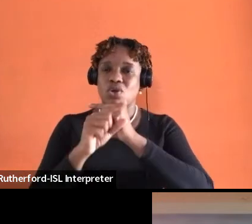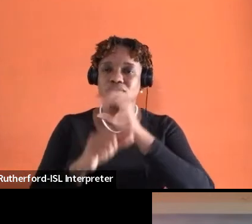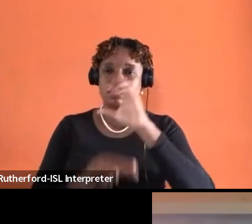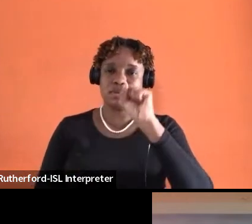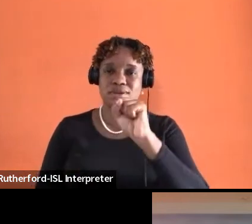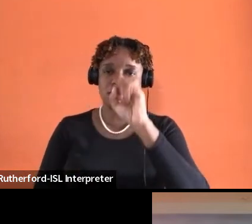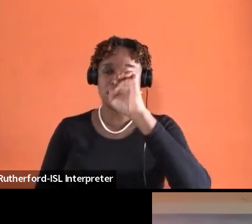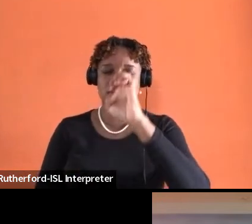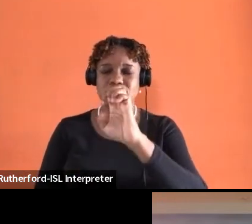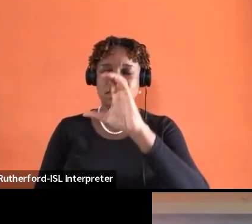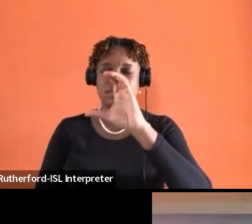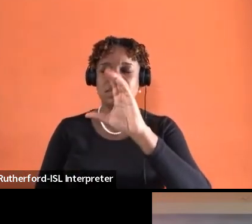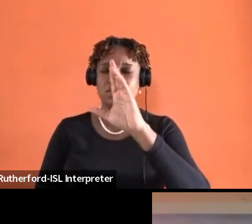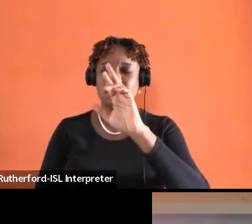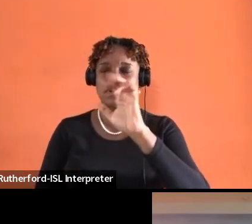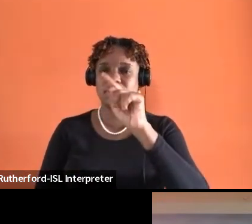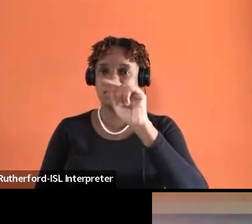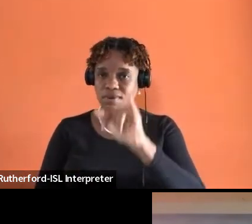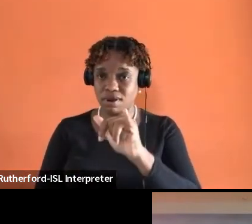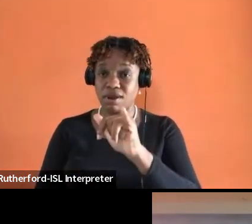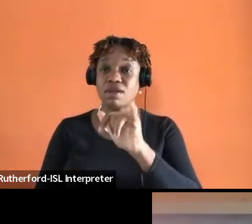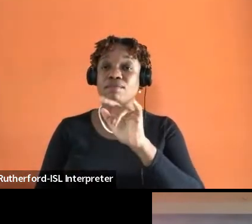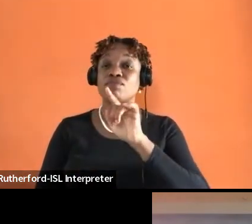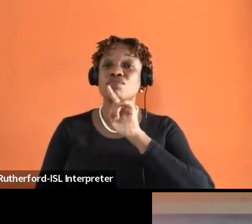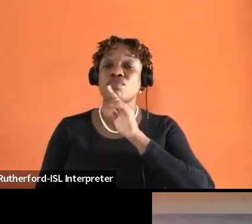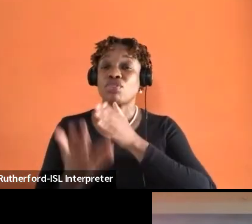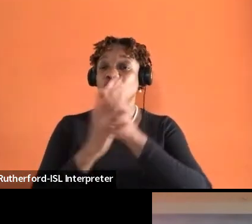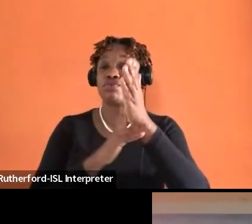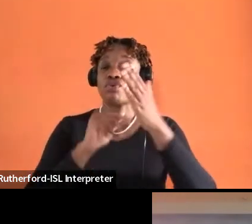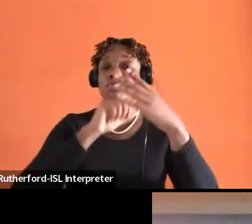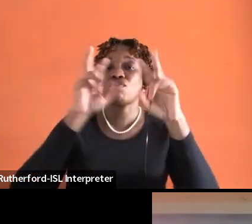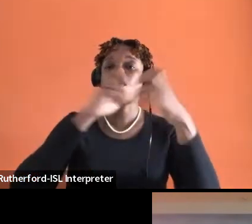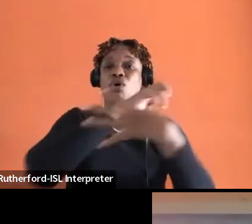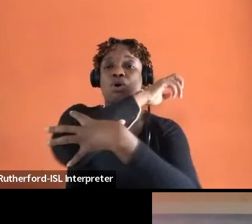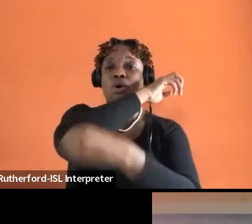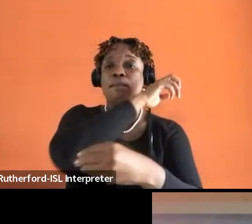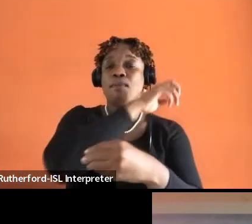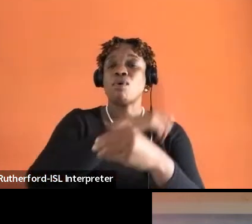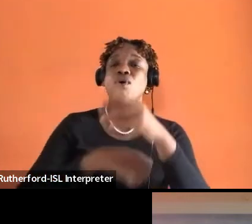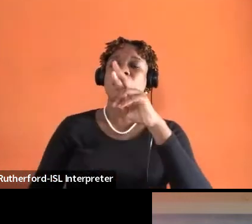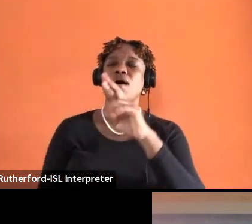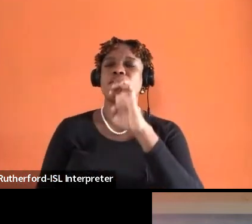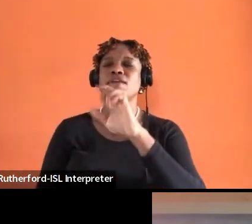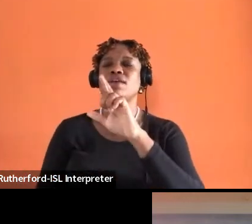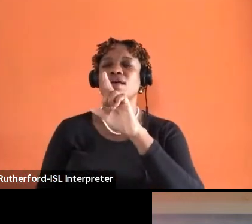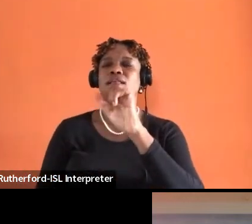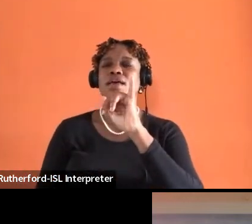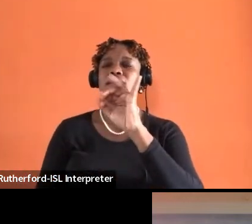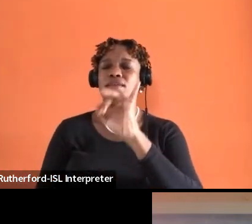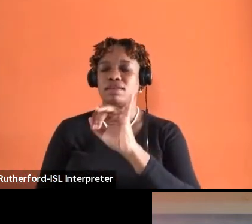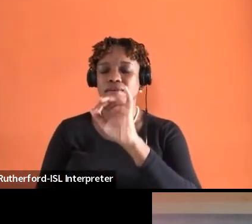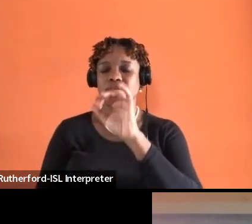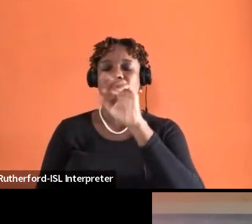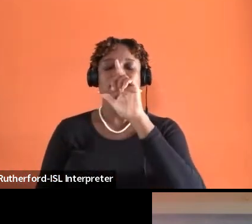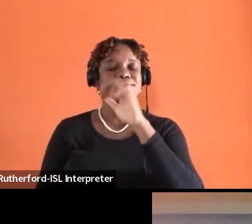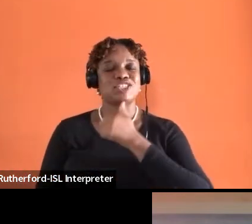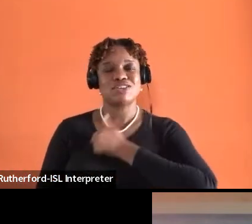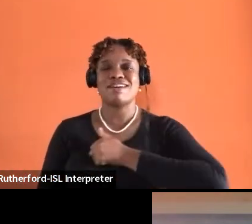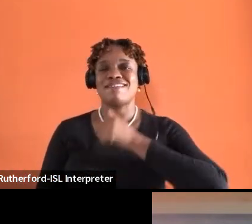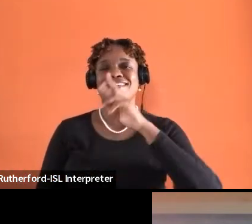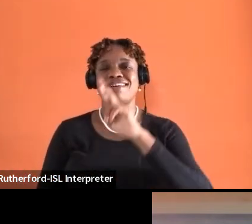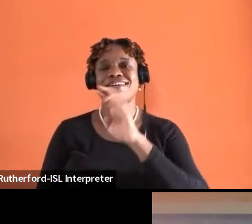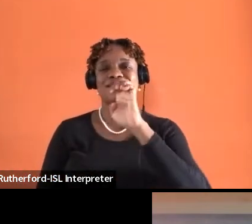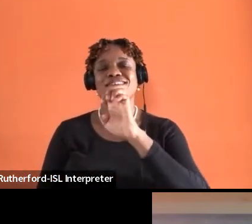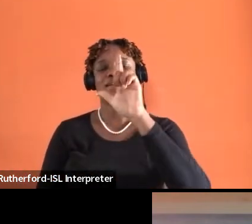Public Assistance Department, or there's also the Program of Advancement through Health and Education. So I